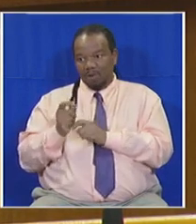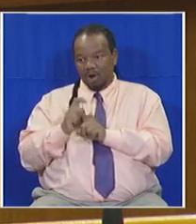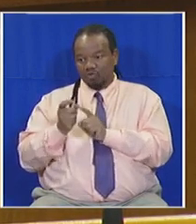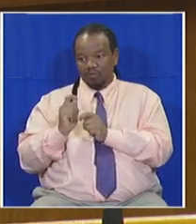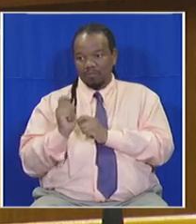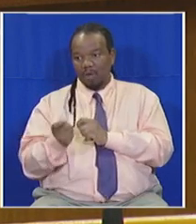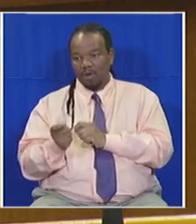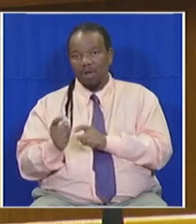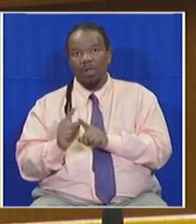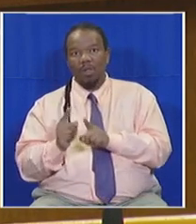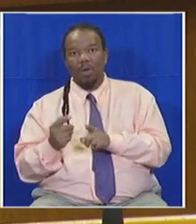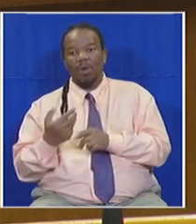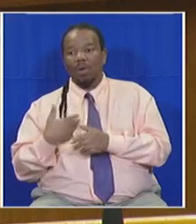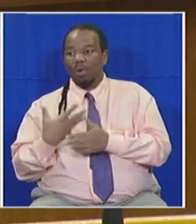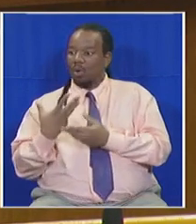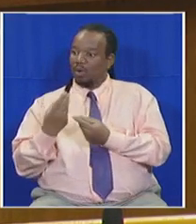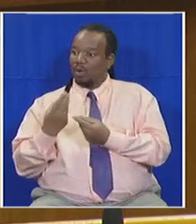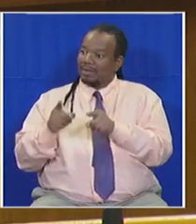persistent defaulters of their creditors.